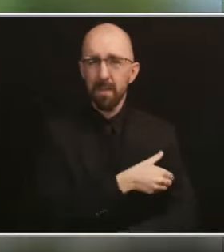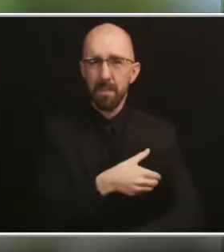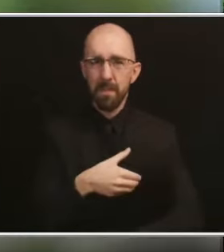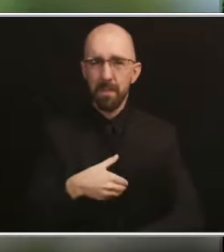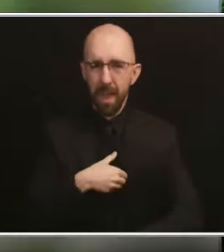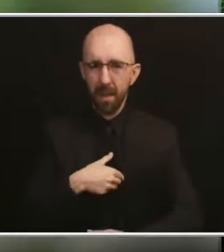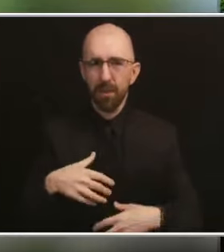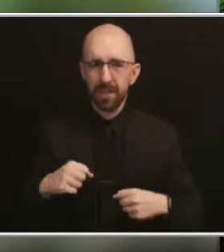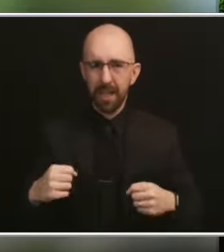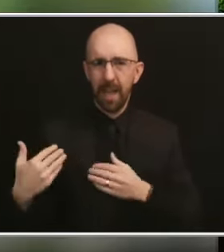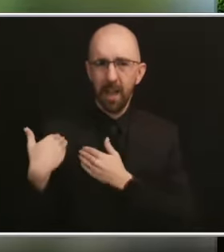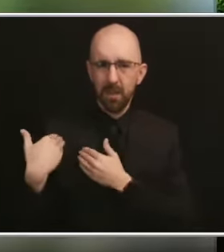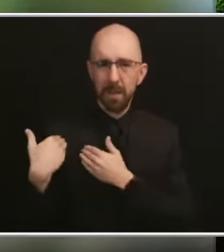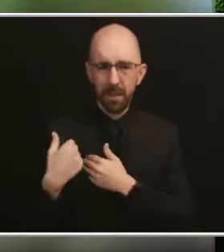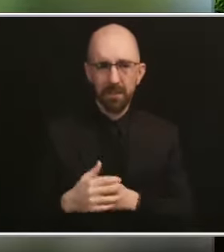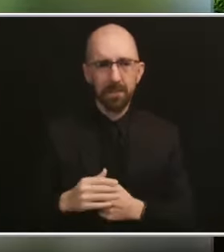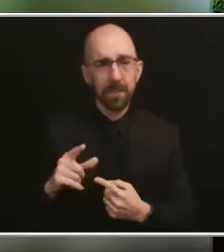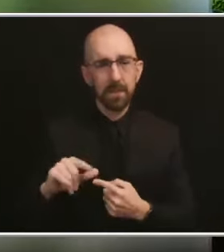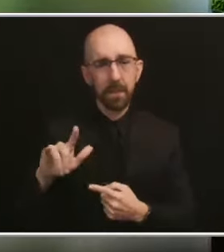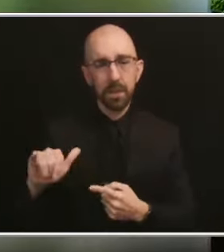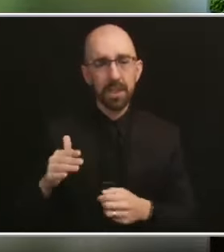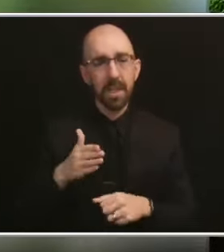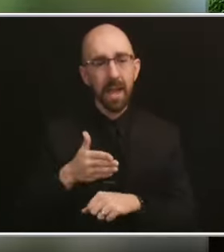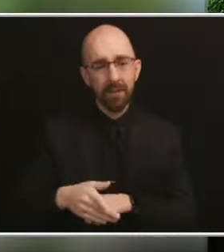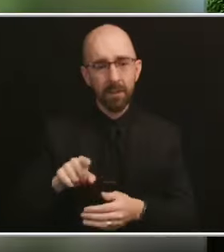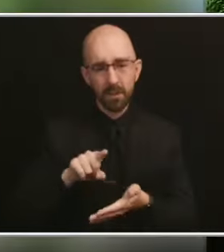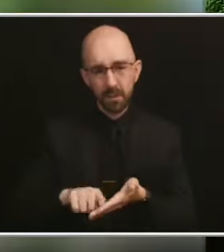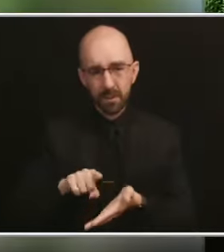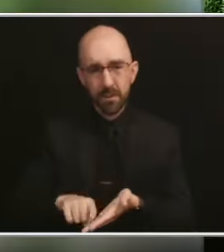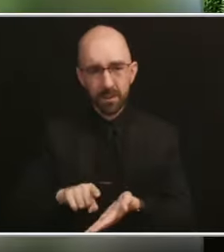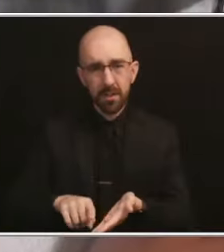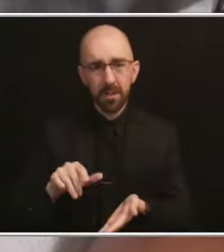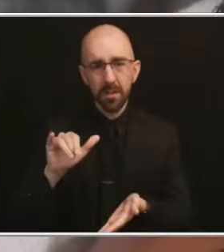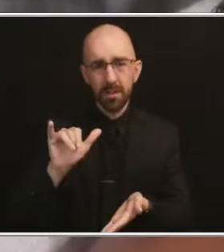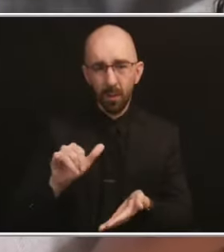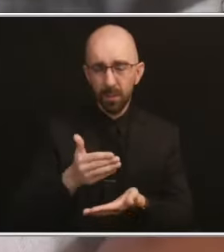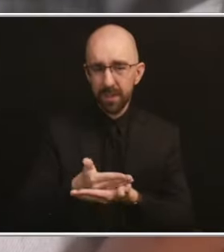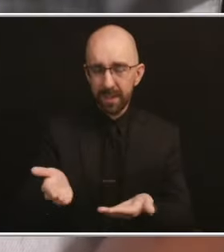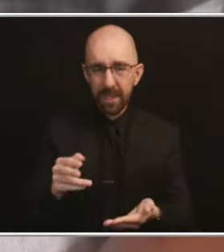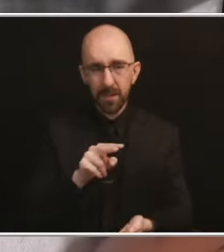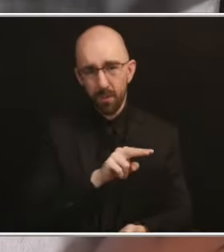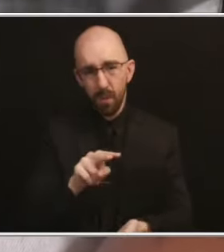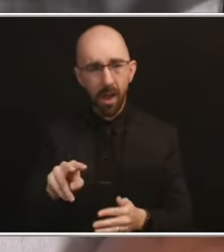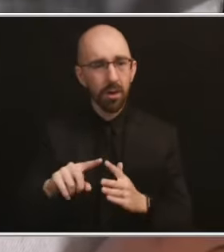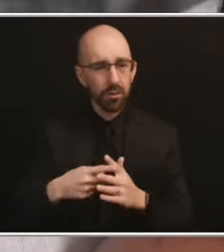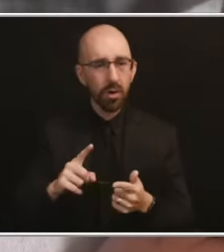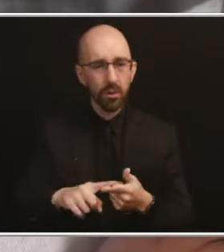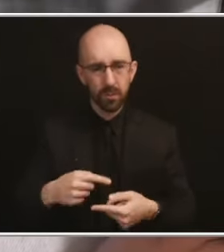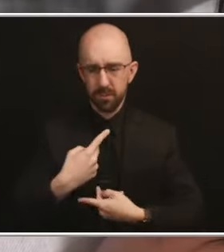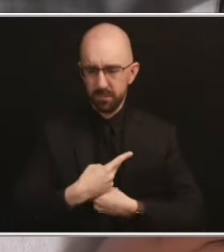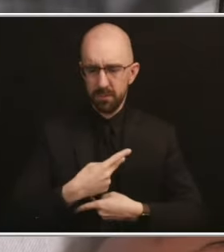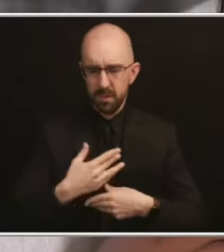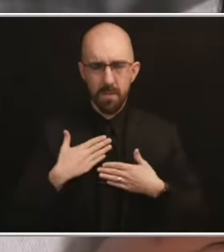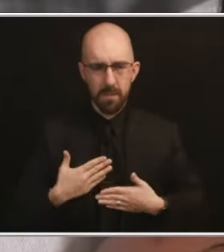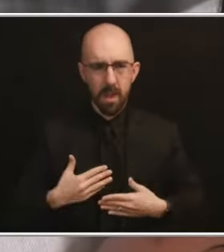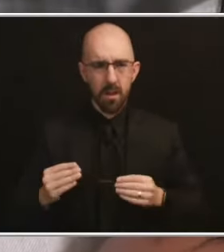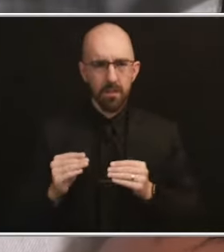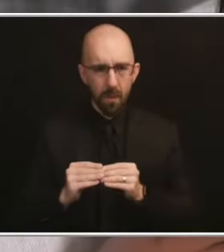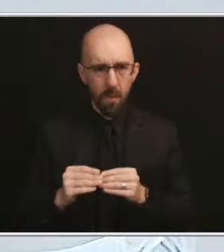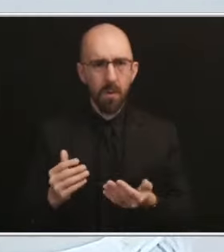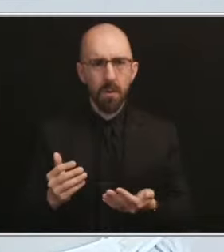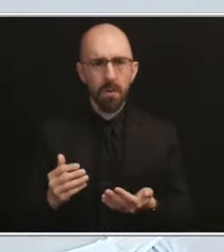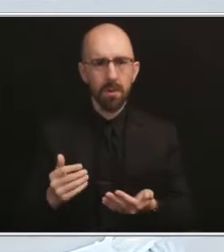accountability. Especially after researching and watching those things and just kind of starting to take care of my body more as I age, because, obviously I'm a